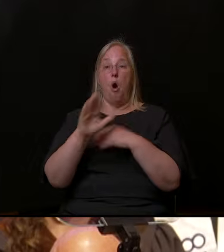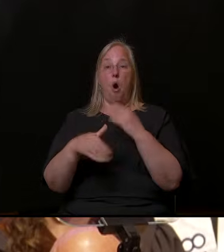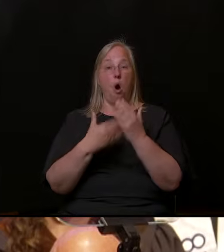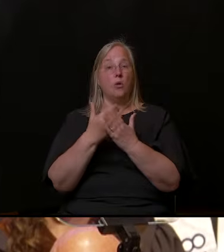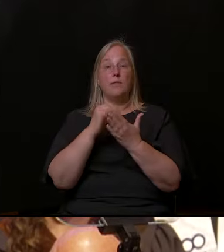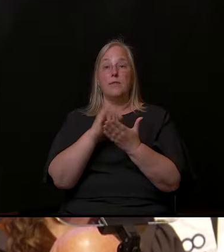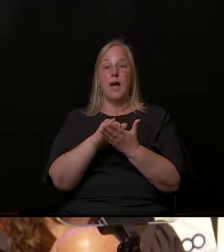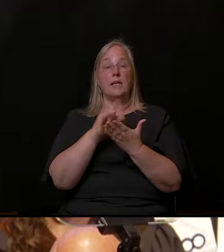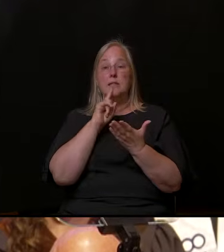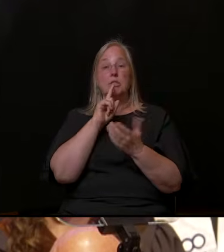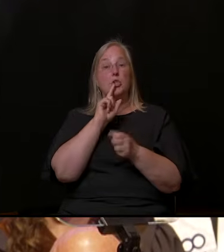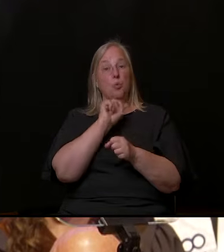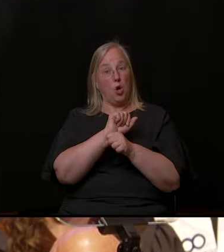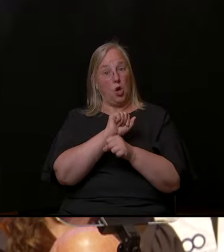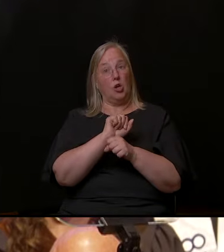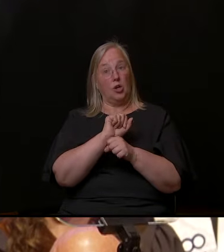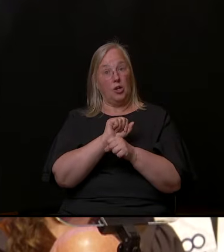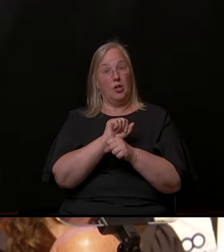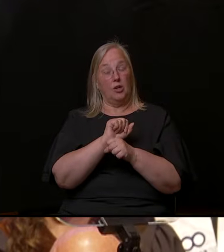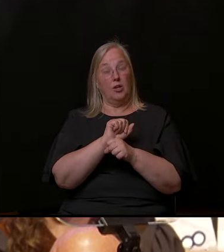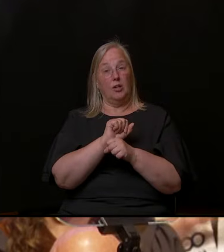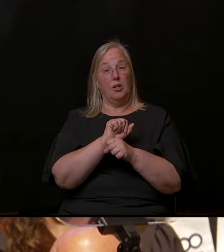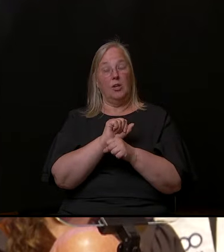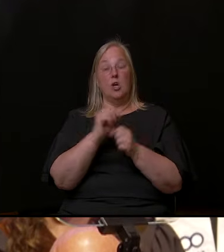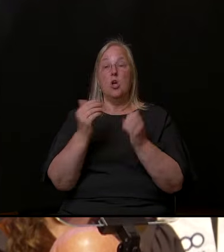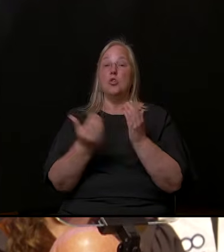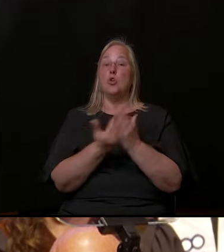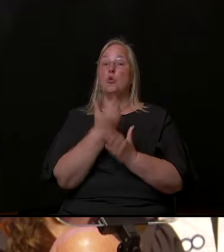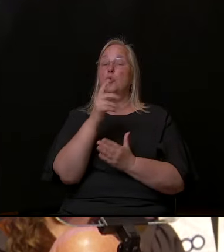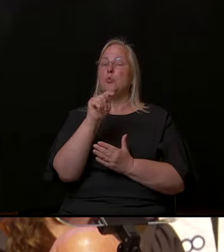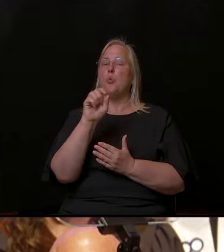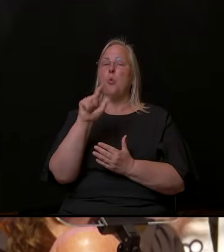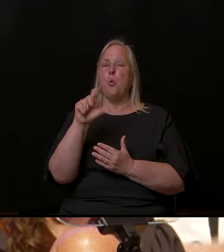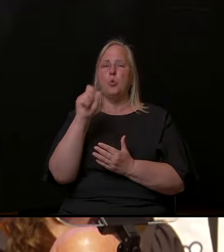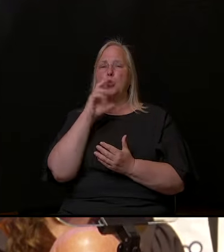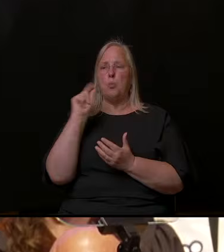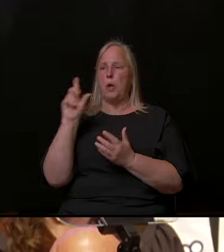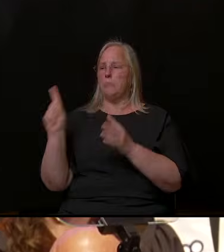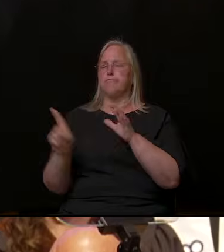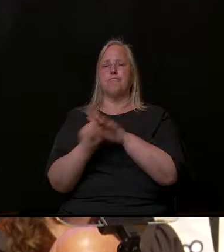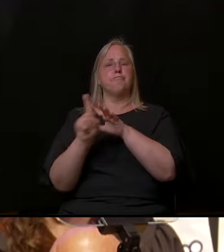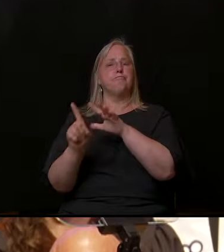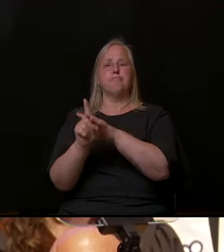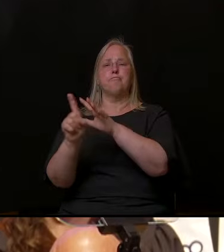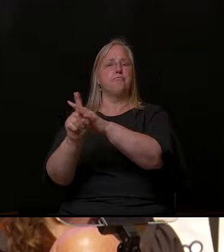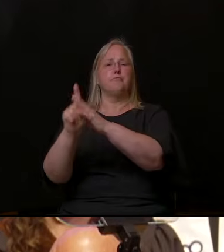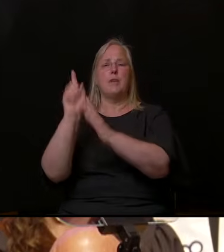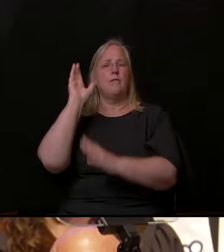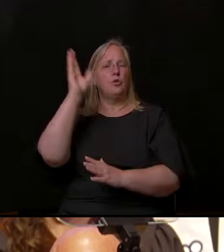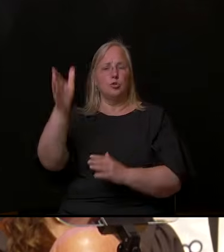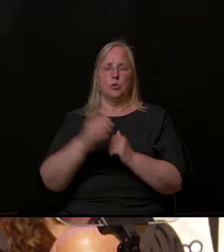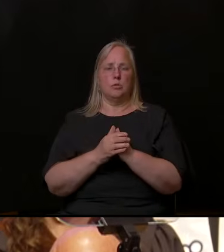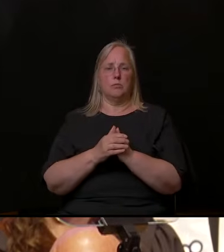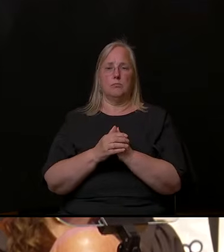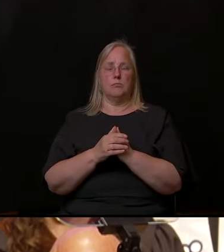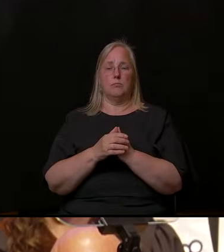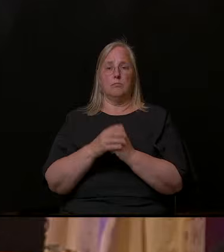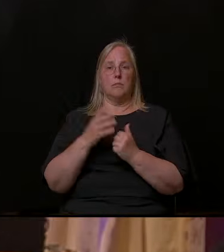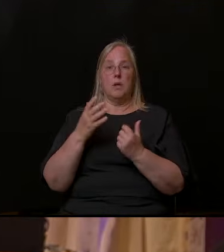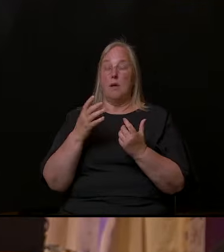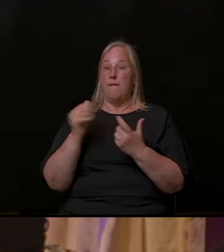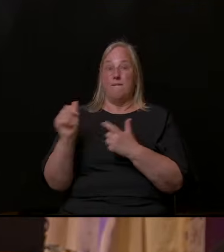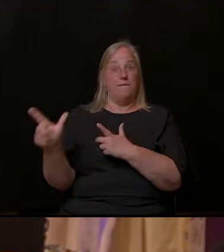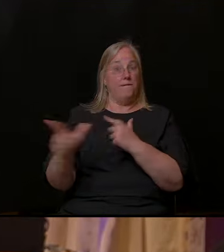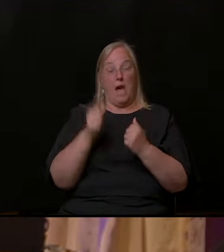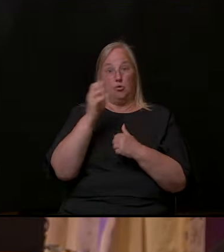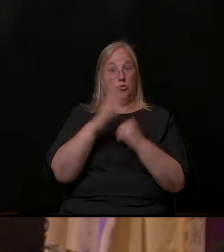work. The new tools will keep arriving at a faster pace than we